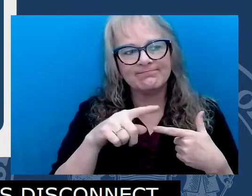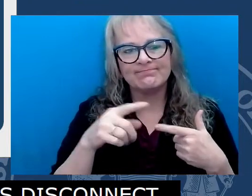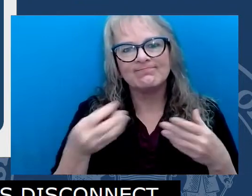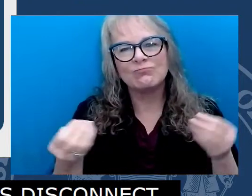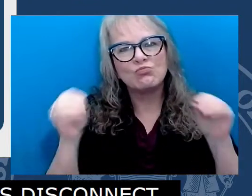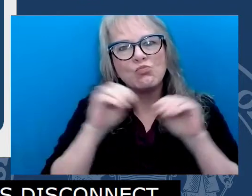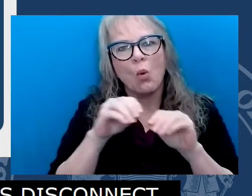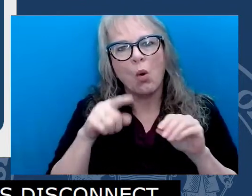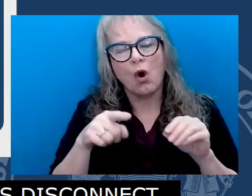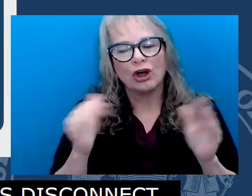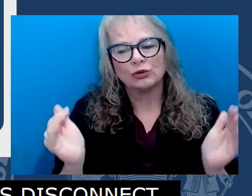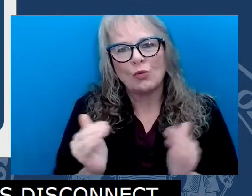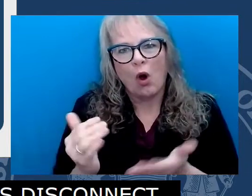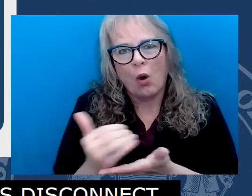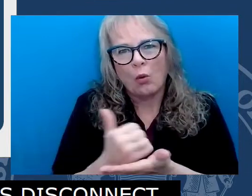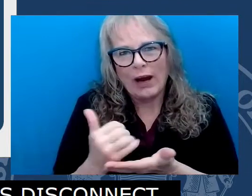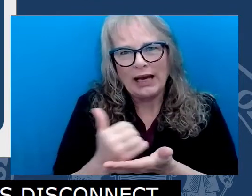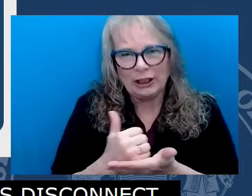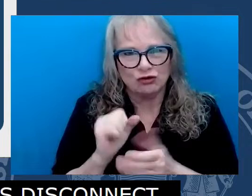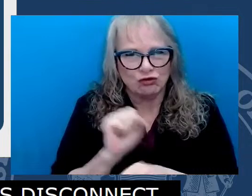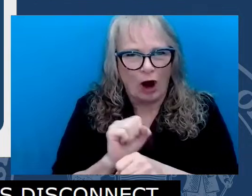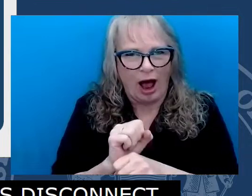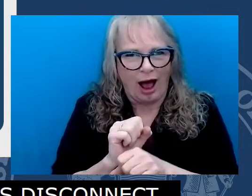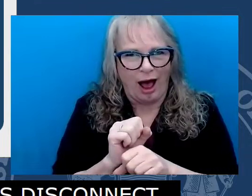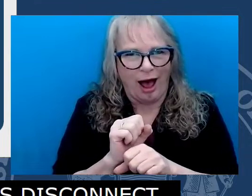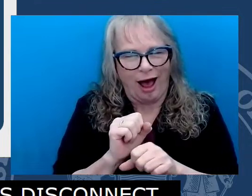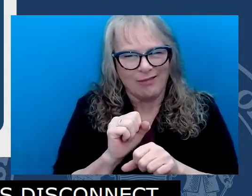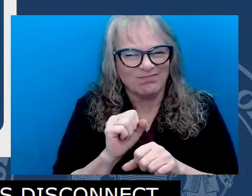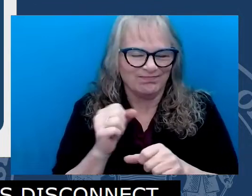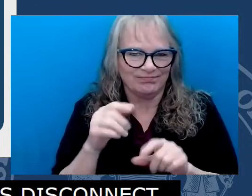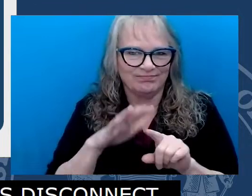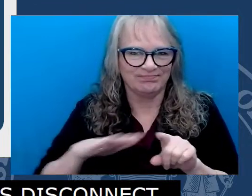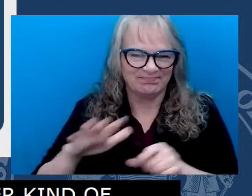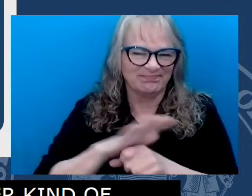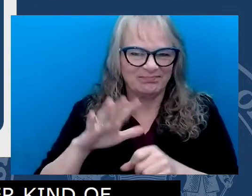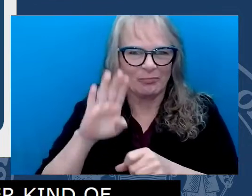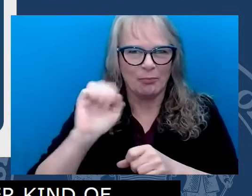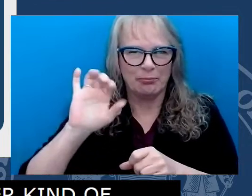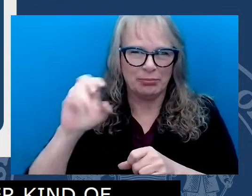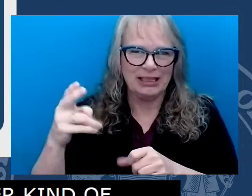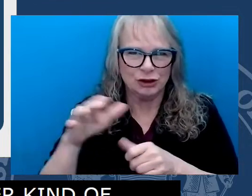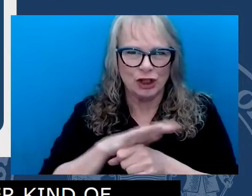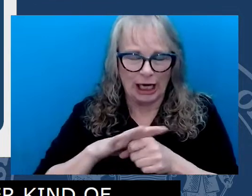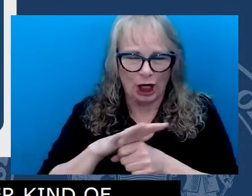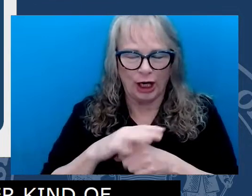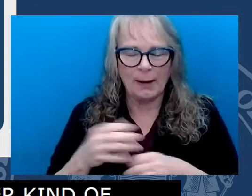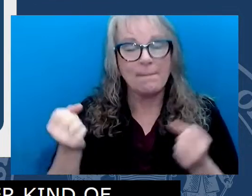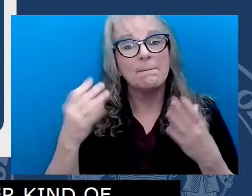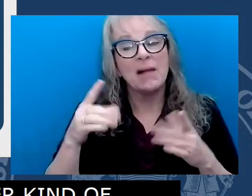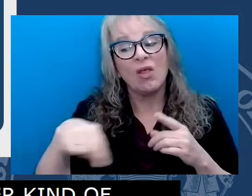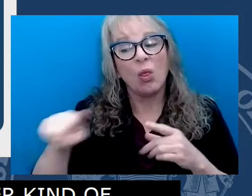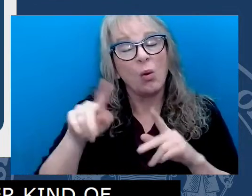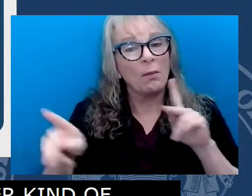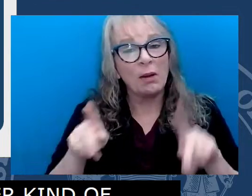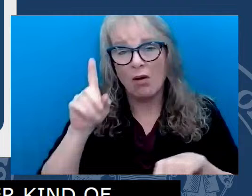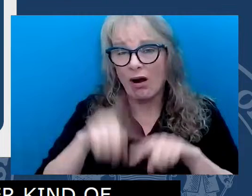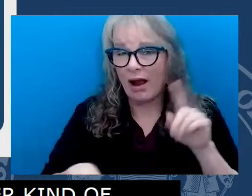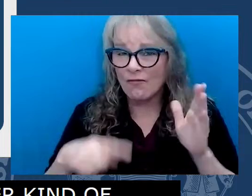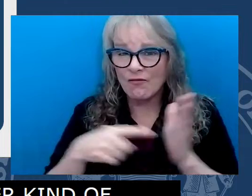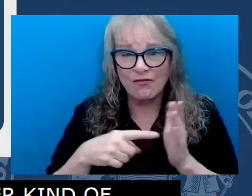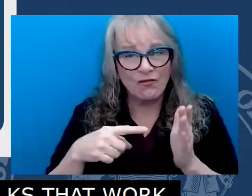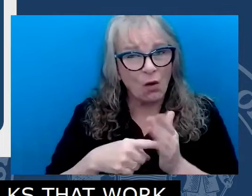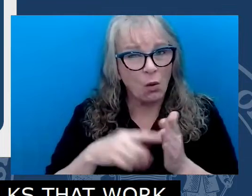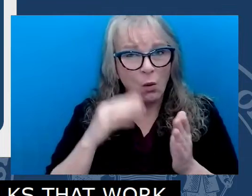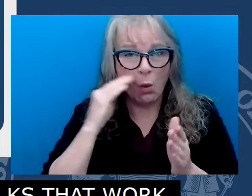the beach area. All the folks that work in those jobs can't afford housing in that area, and so you need